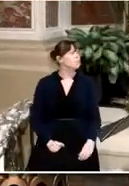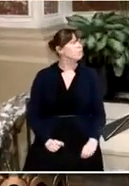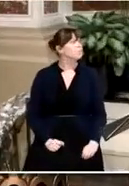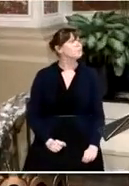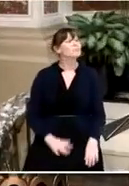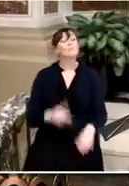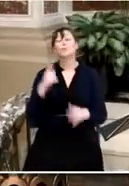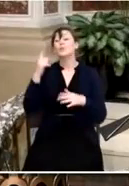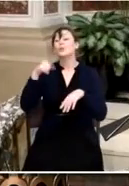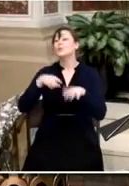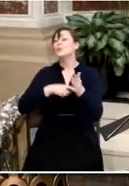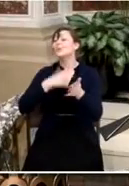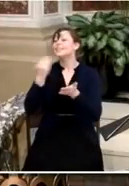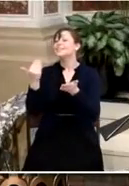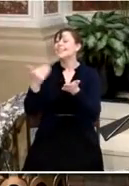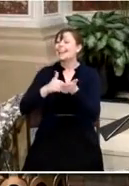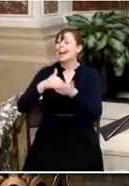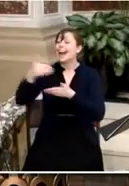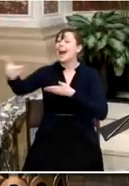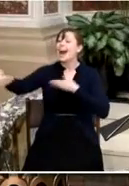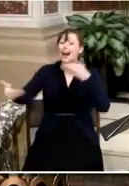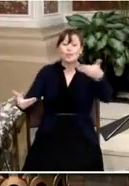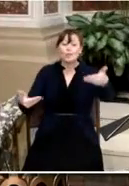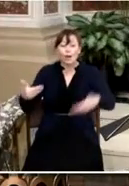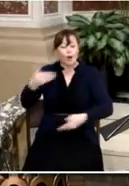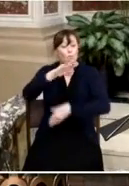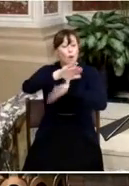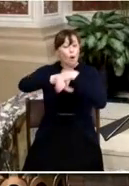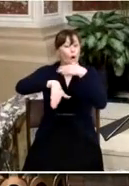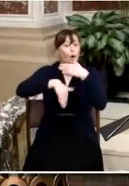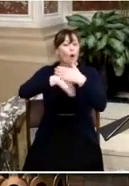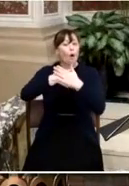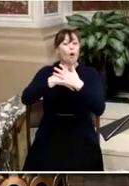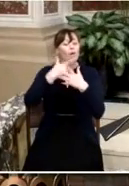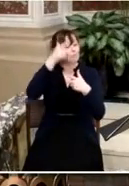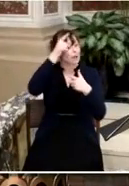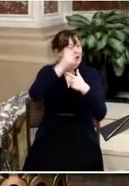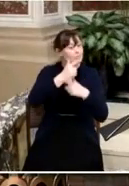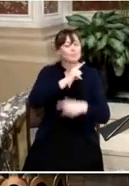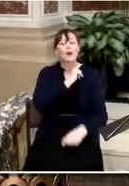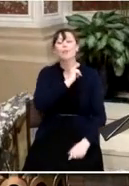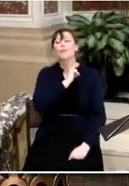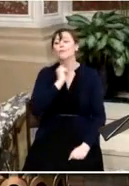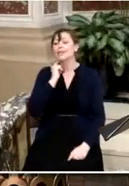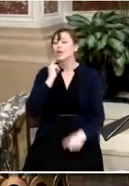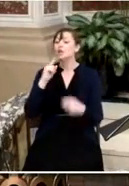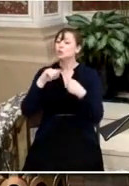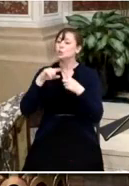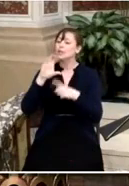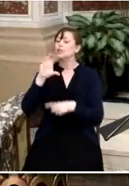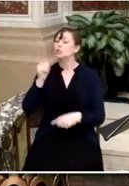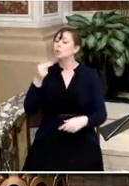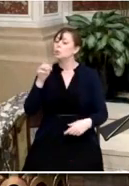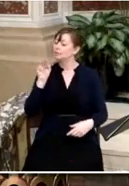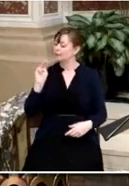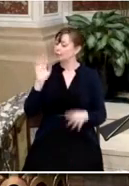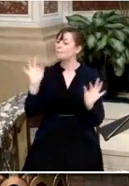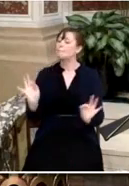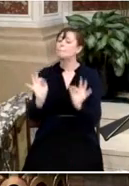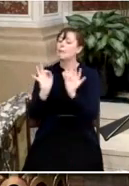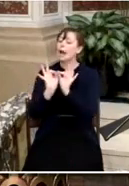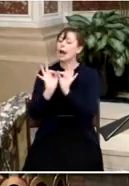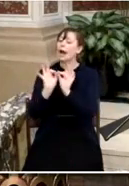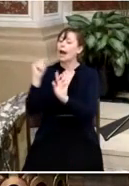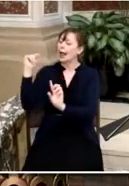Once again, I welcome all of my brother priests to this Chrism Mass. This is